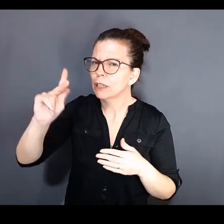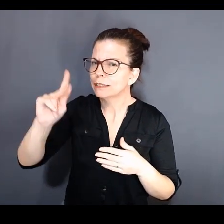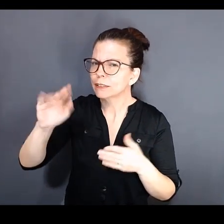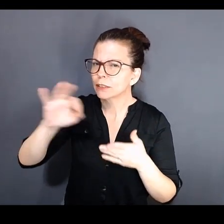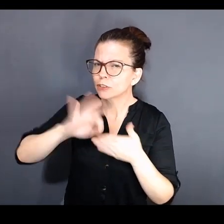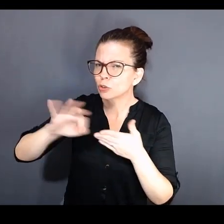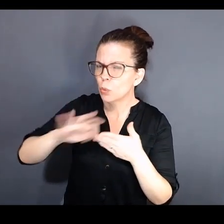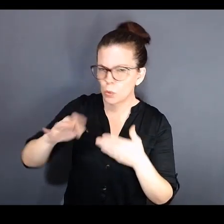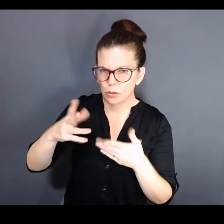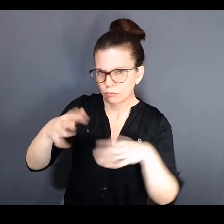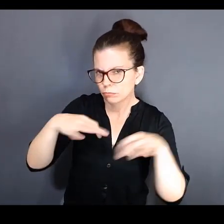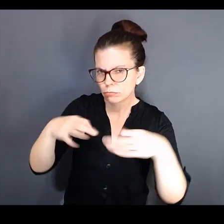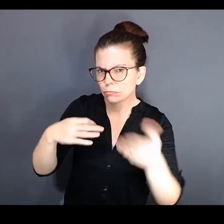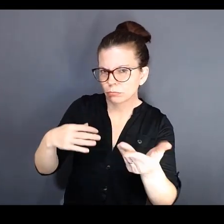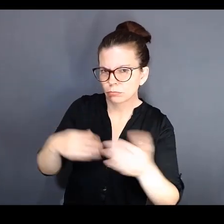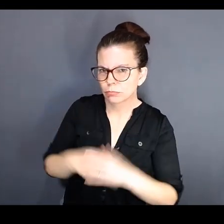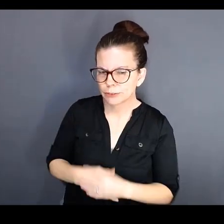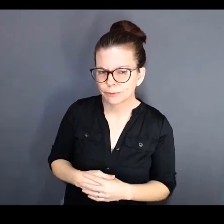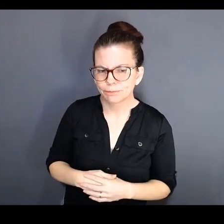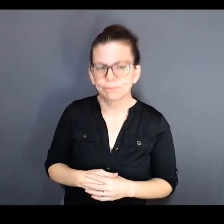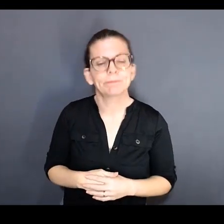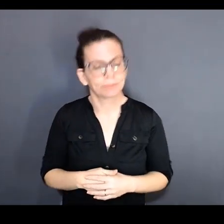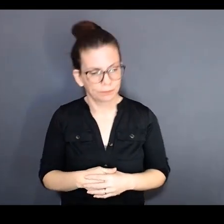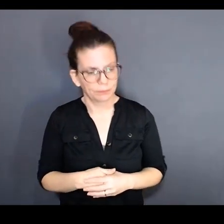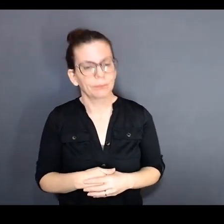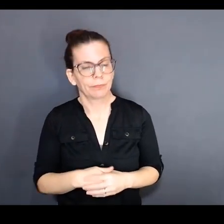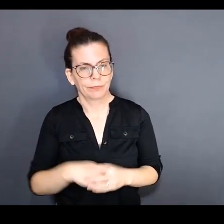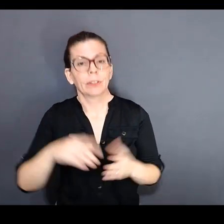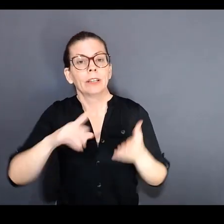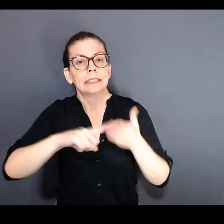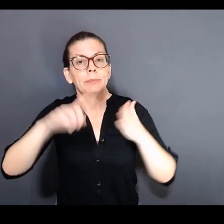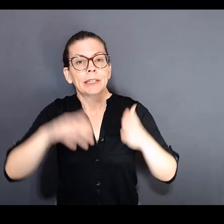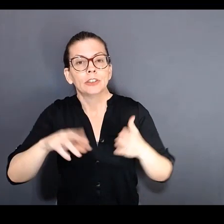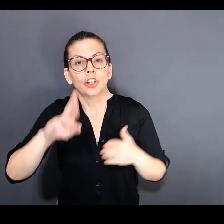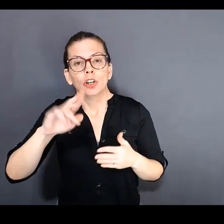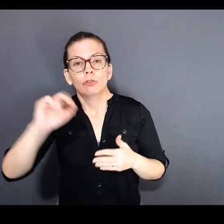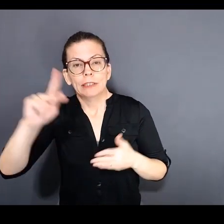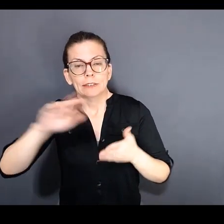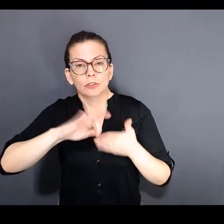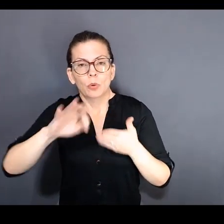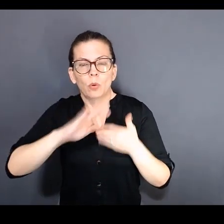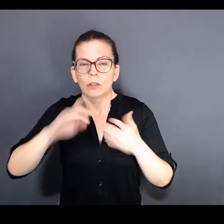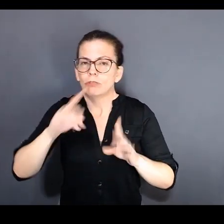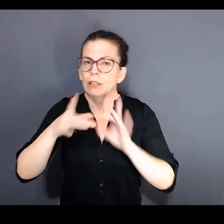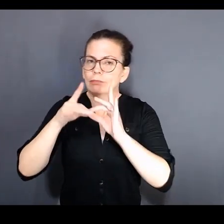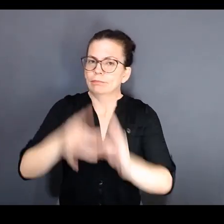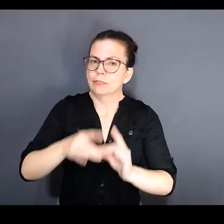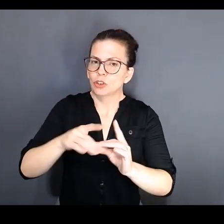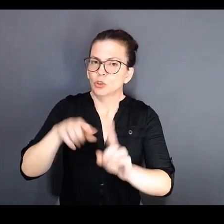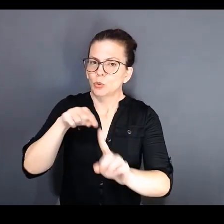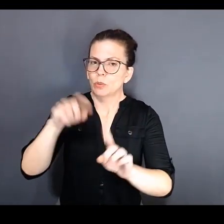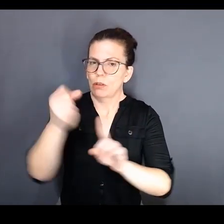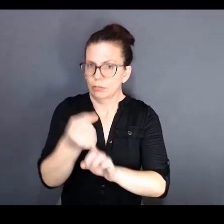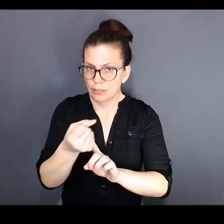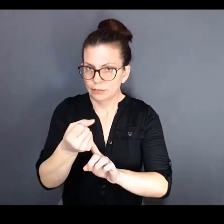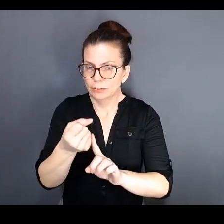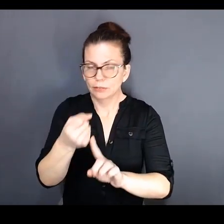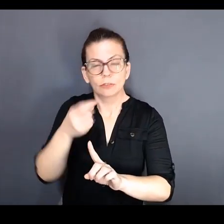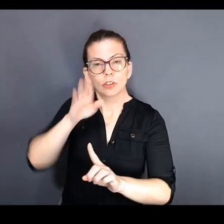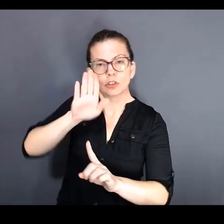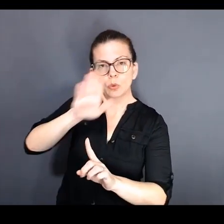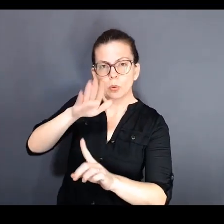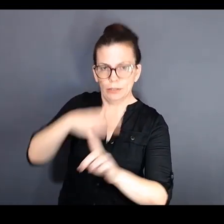a Inspector risk score. Tell us a bit about that. So Inspector risk score is